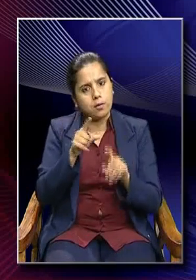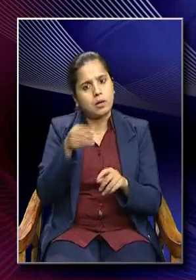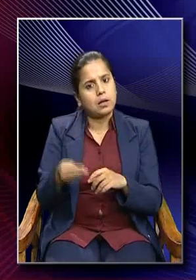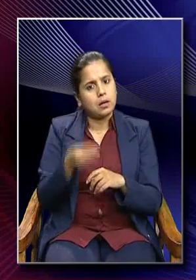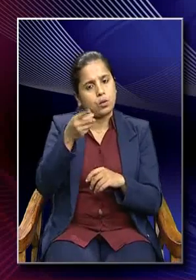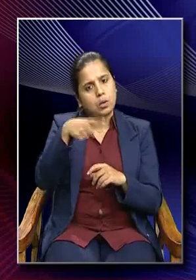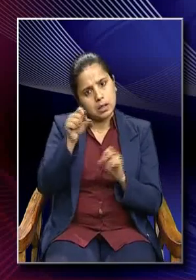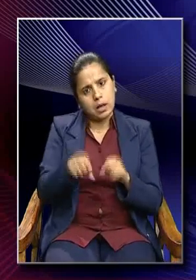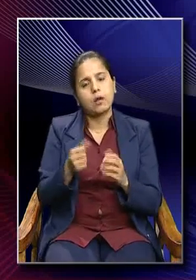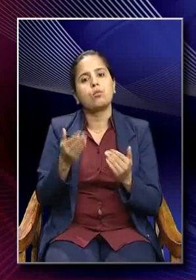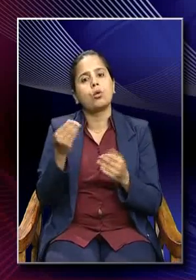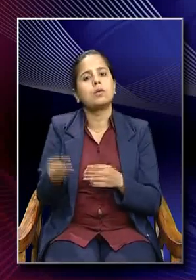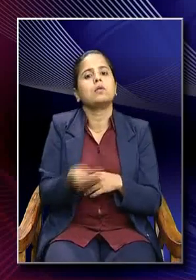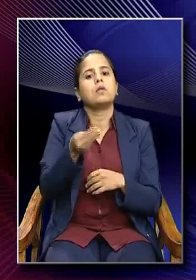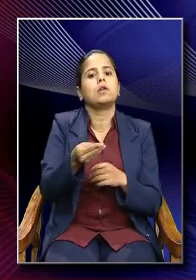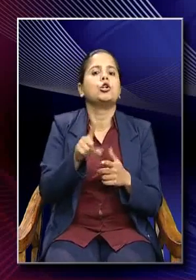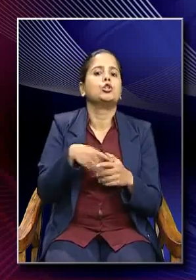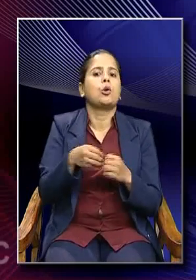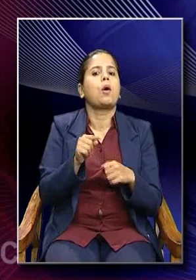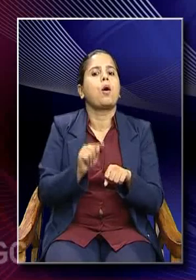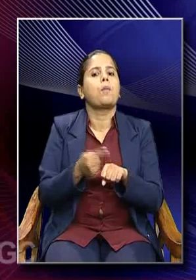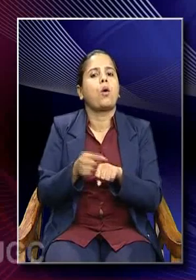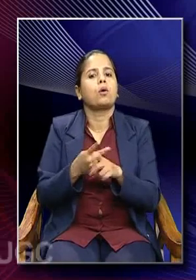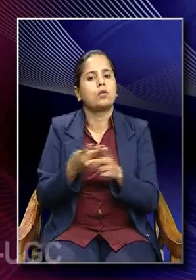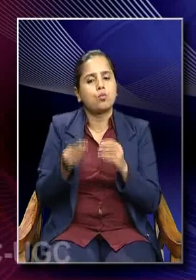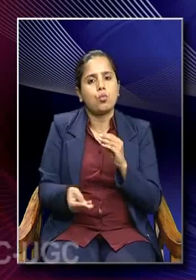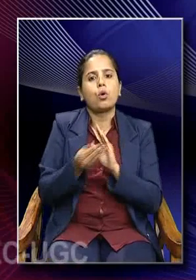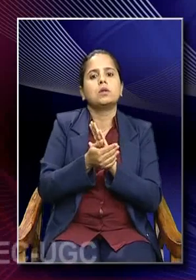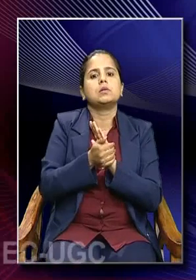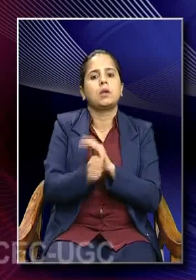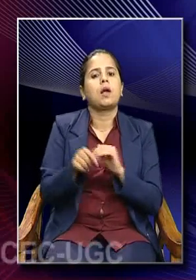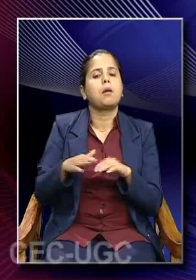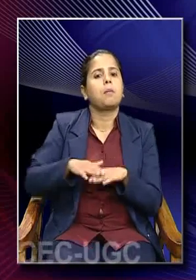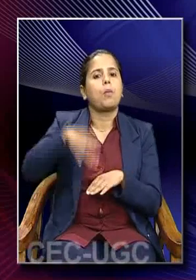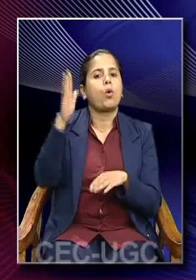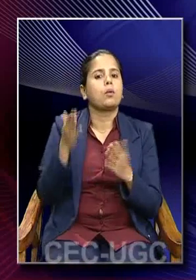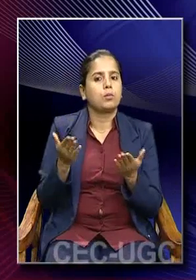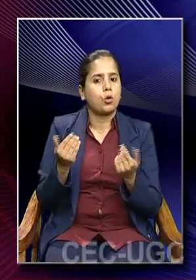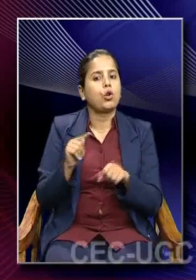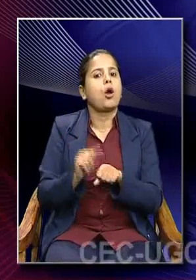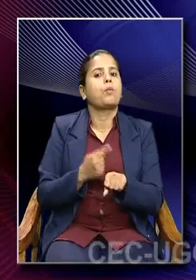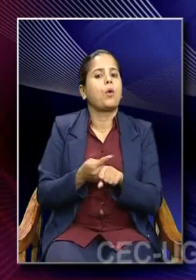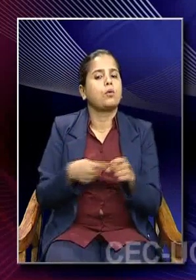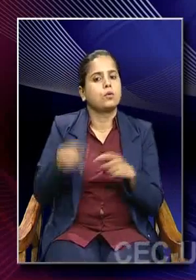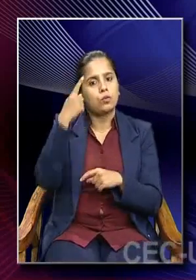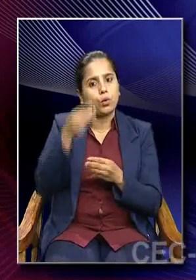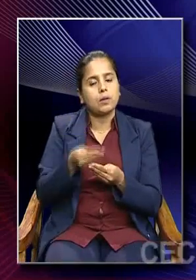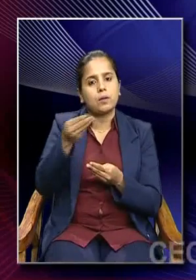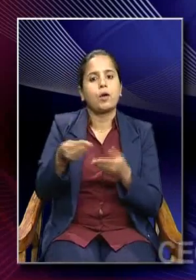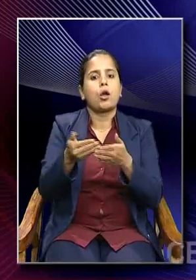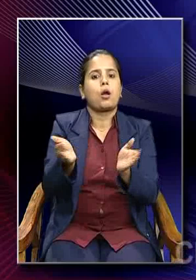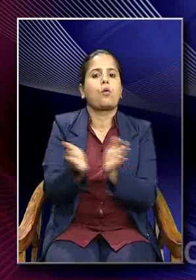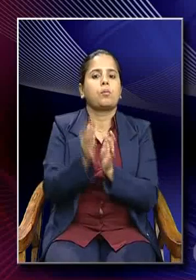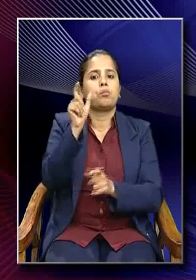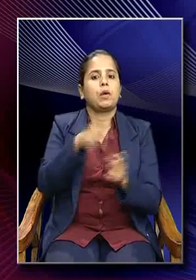be able to provide employment opportunities and more skill enhancement property opportunities to the community